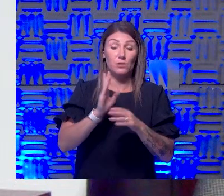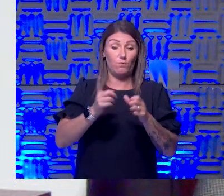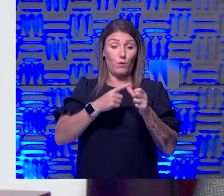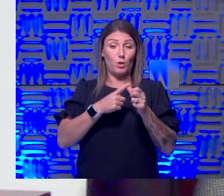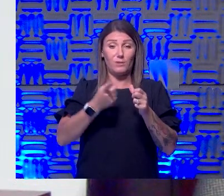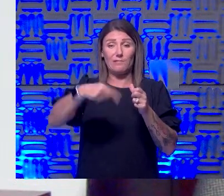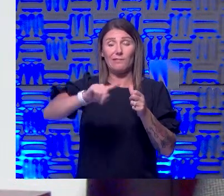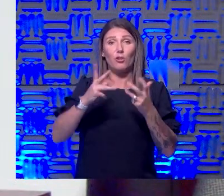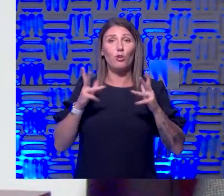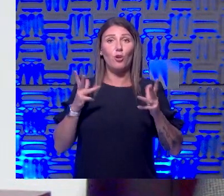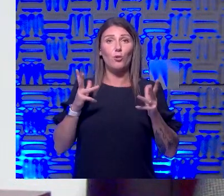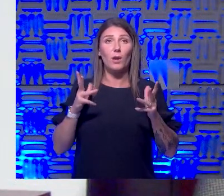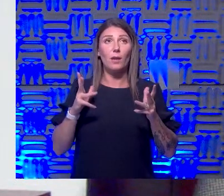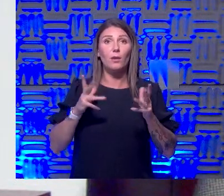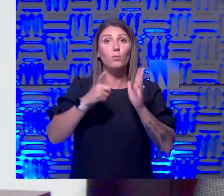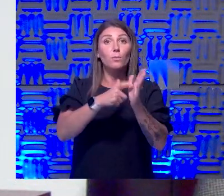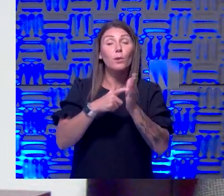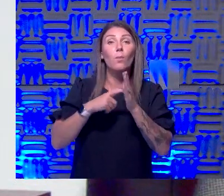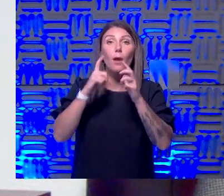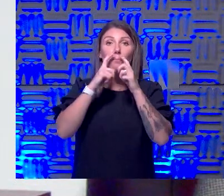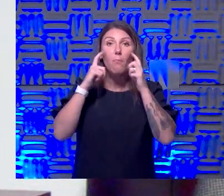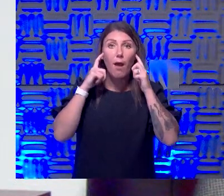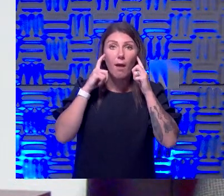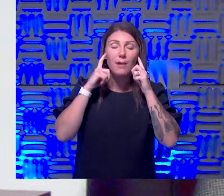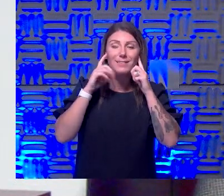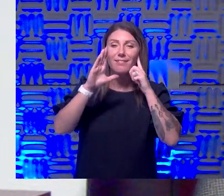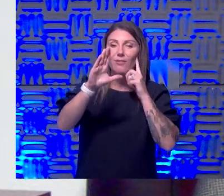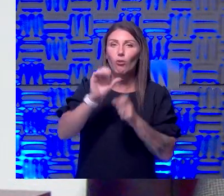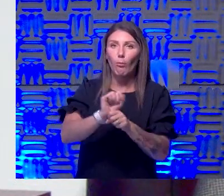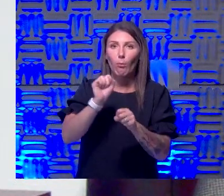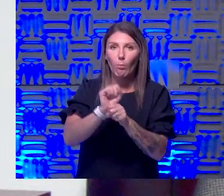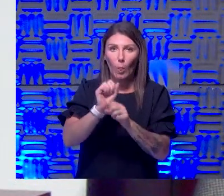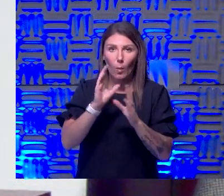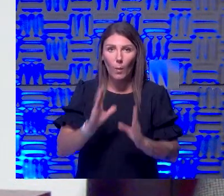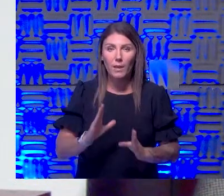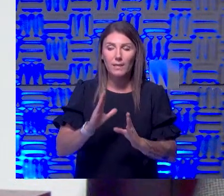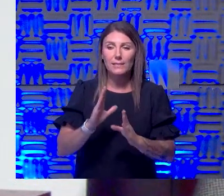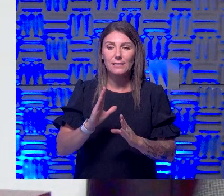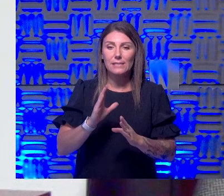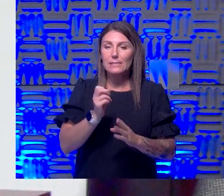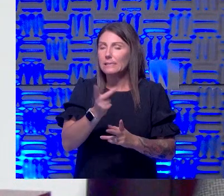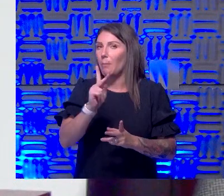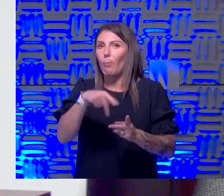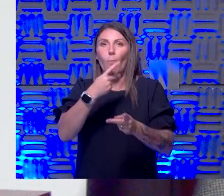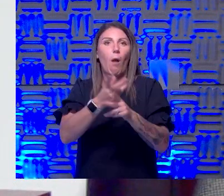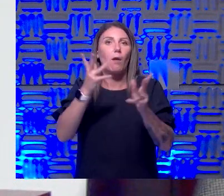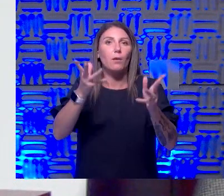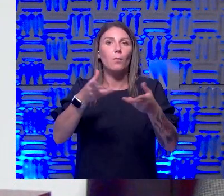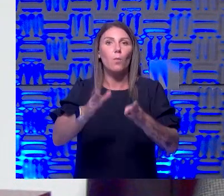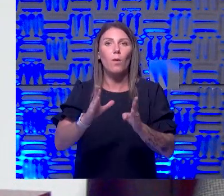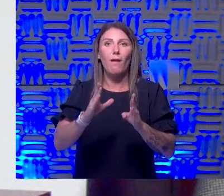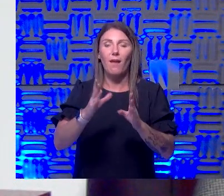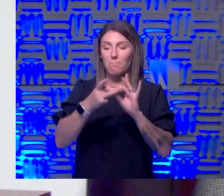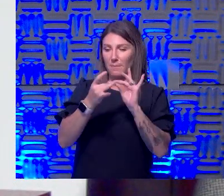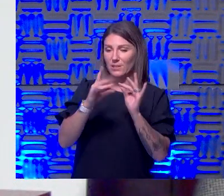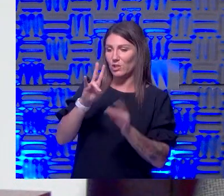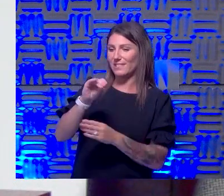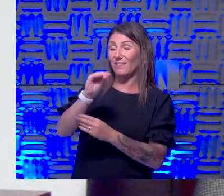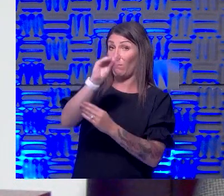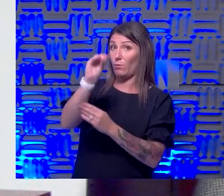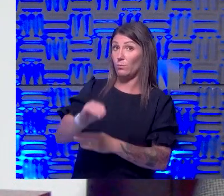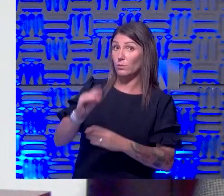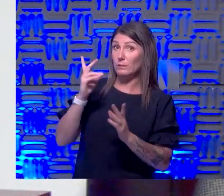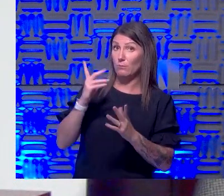they're already requiring masking of their employees in some way. I mentioned the 70% number.